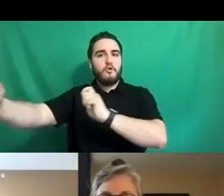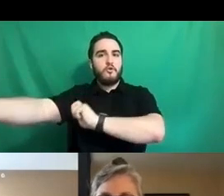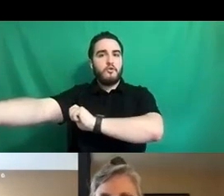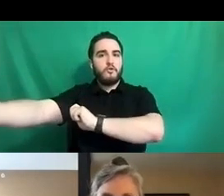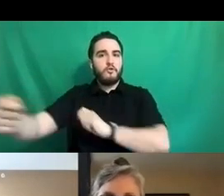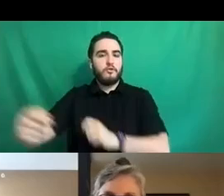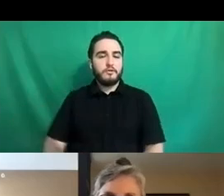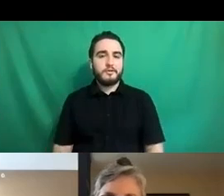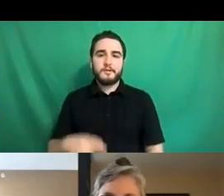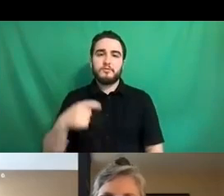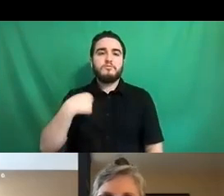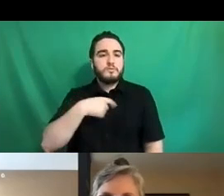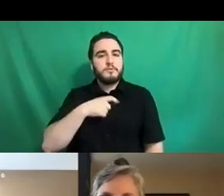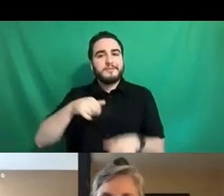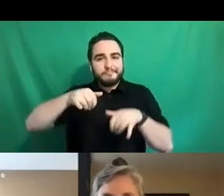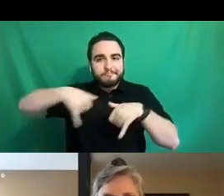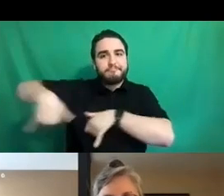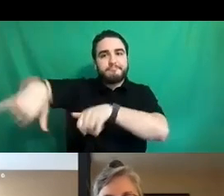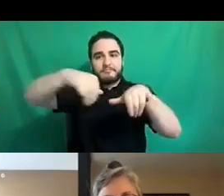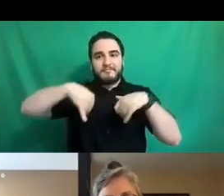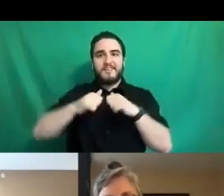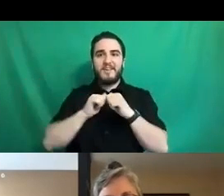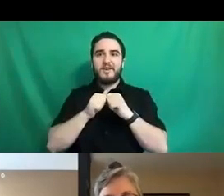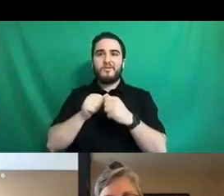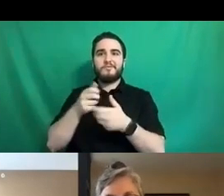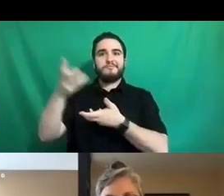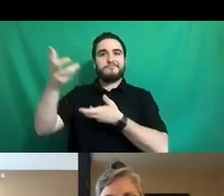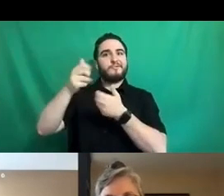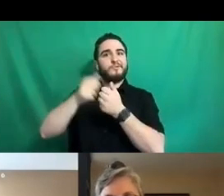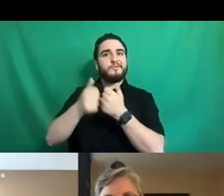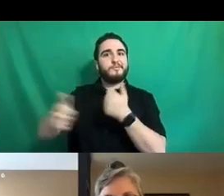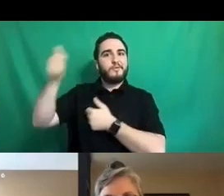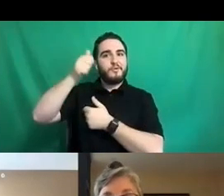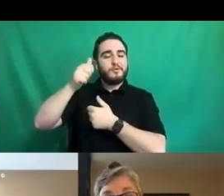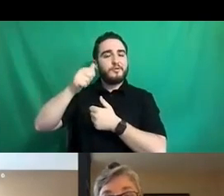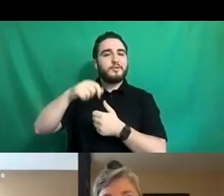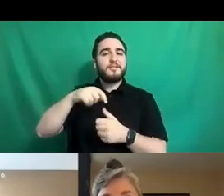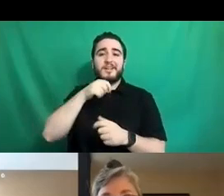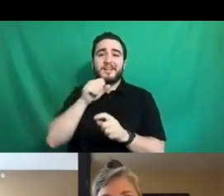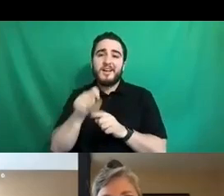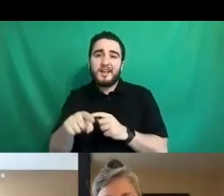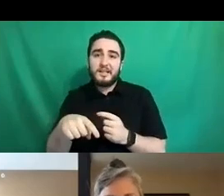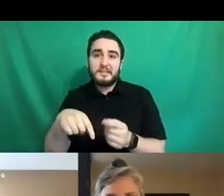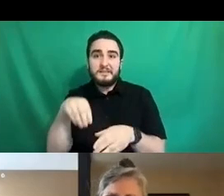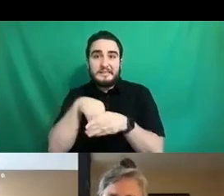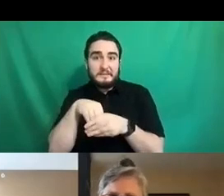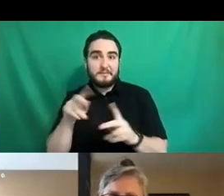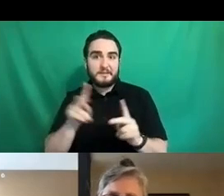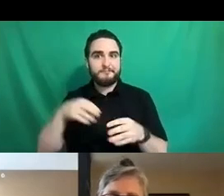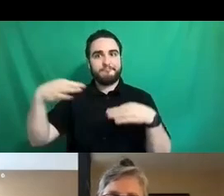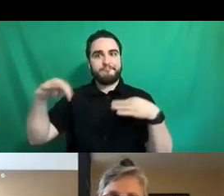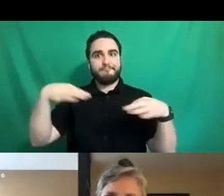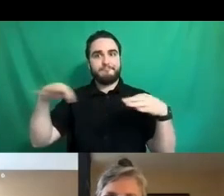We need to standardize how we work with employers so that we're not asking internal folks to try to explain. So you